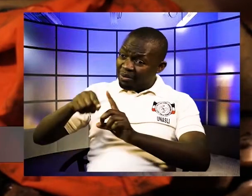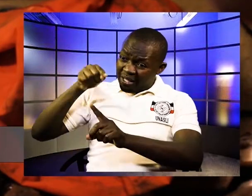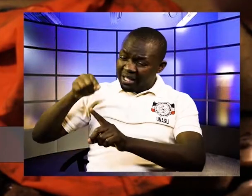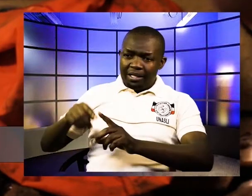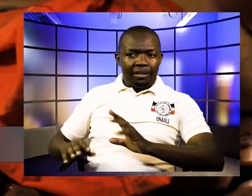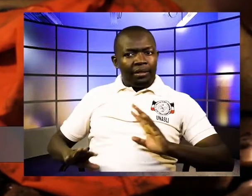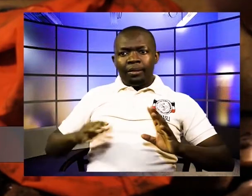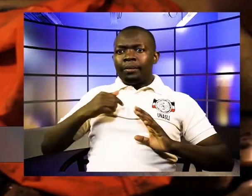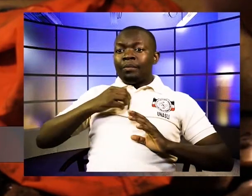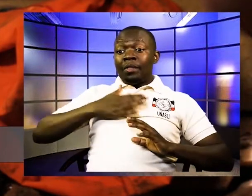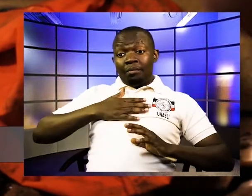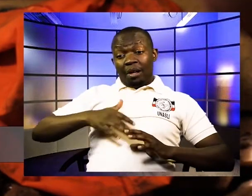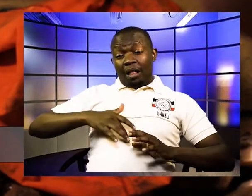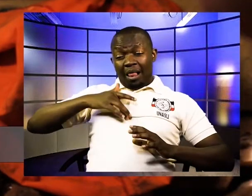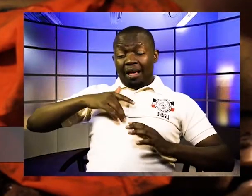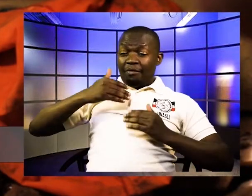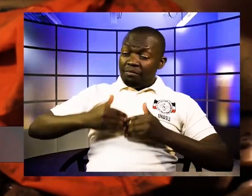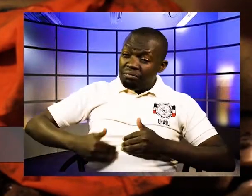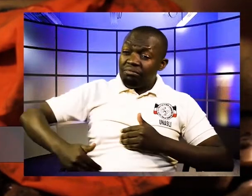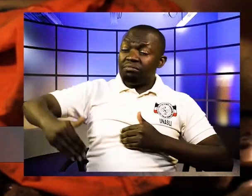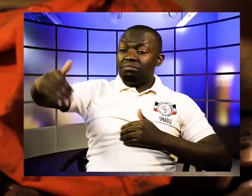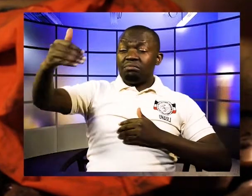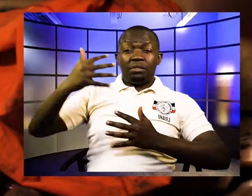Sagala kumala bulamu bwange bwonna mukomera.